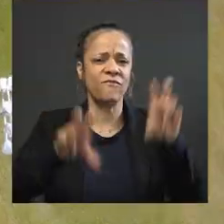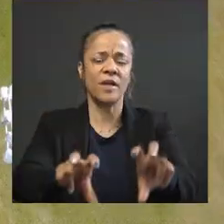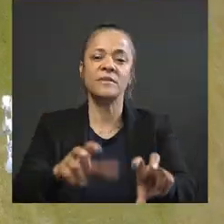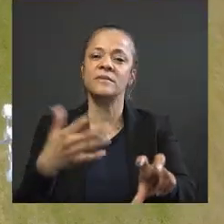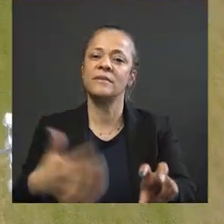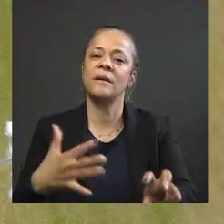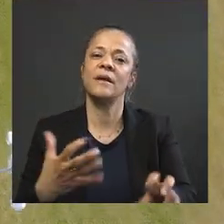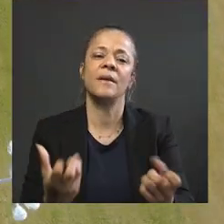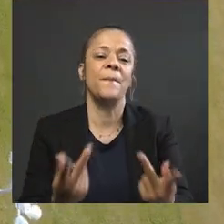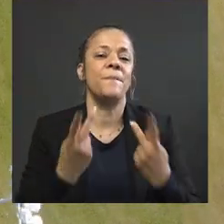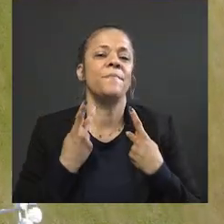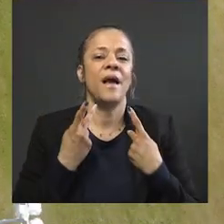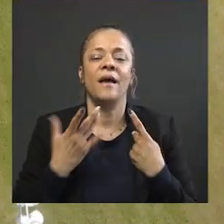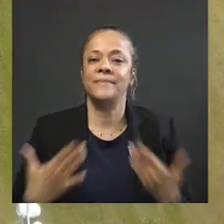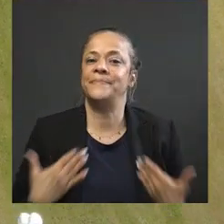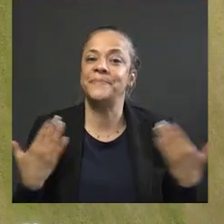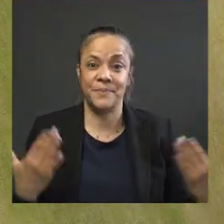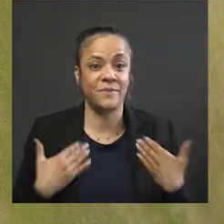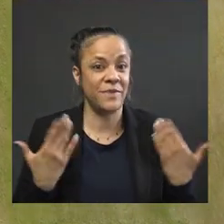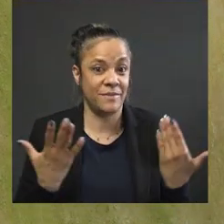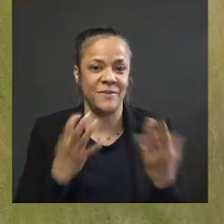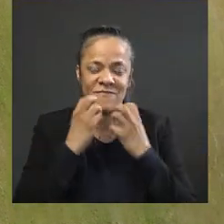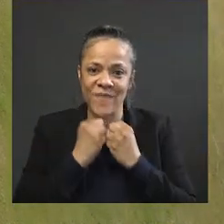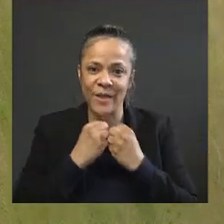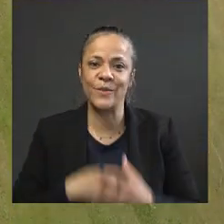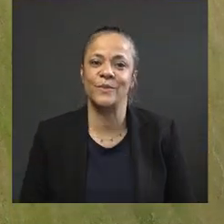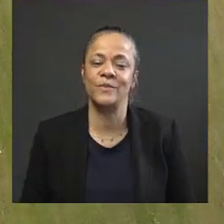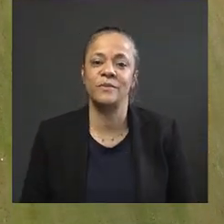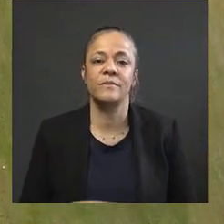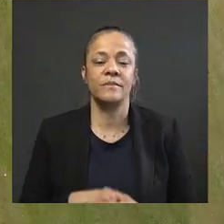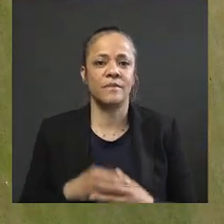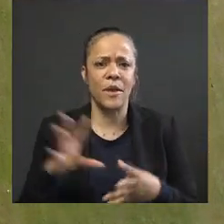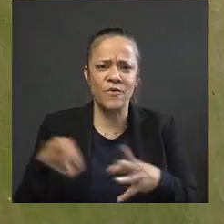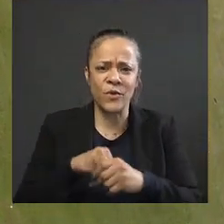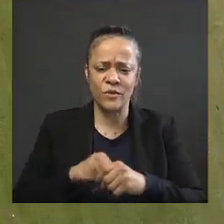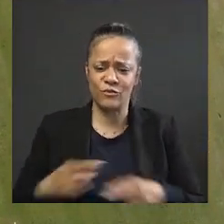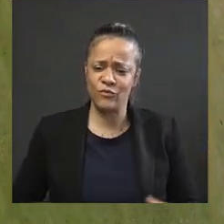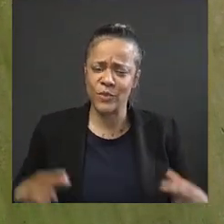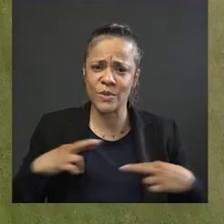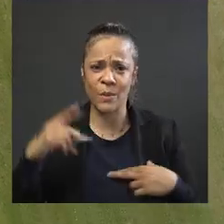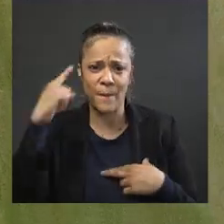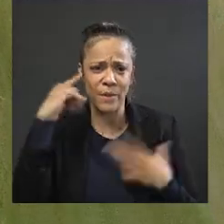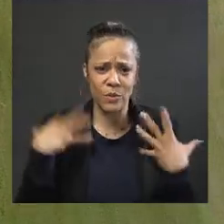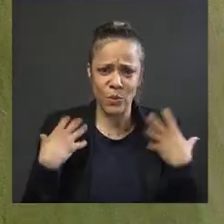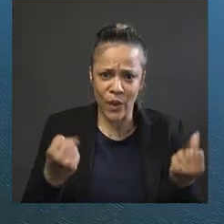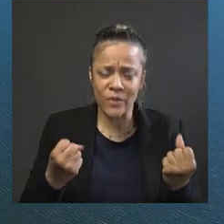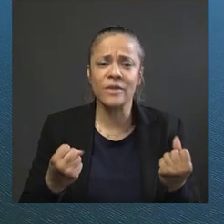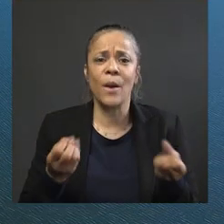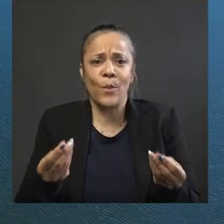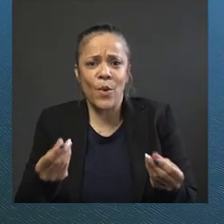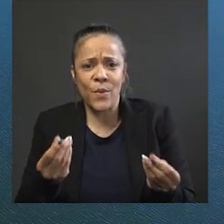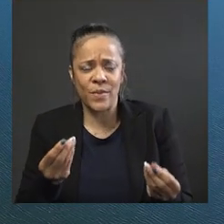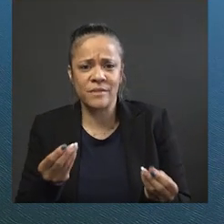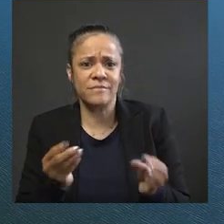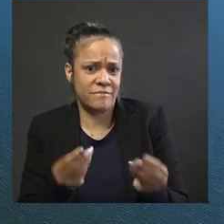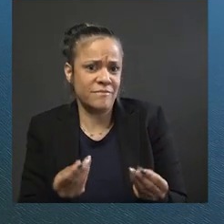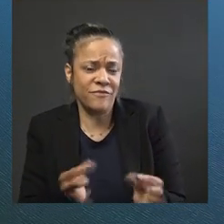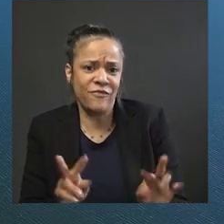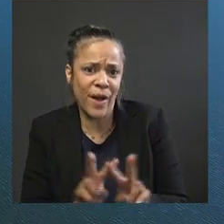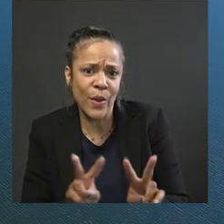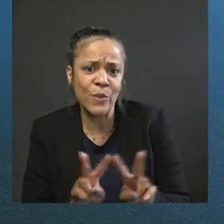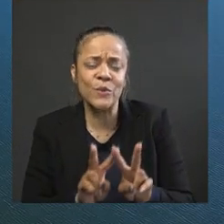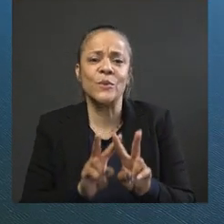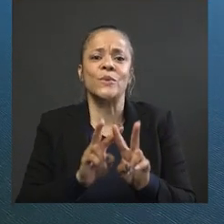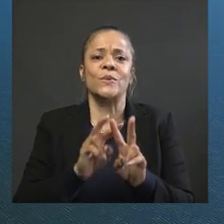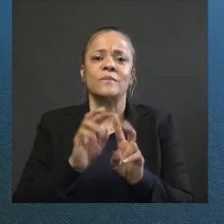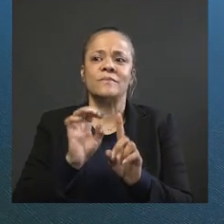return on these investments is invaluable. Access to open space improves residents' mental and physical health, it improves property